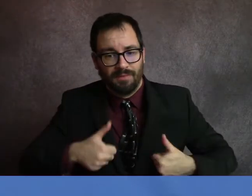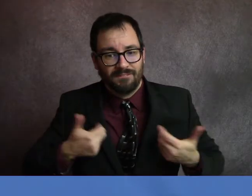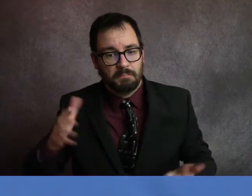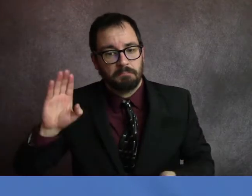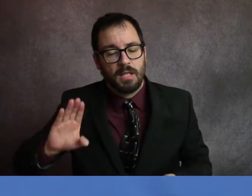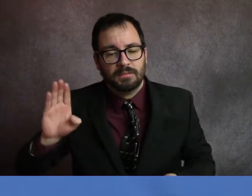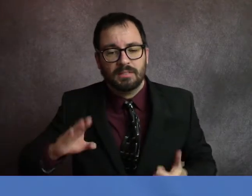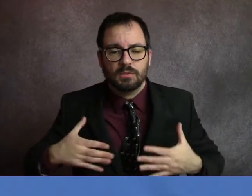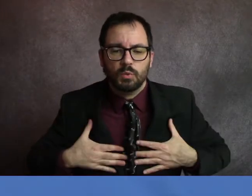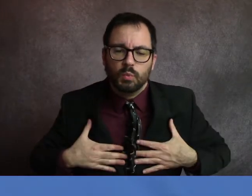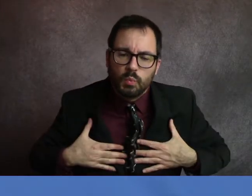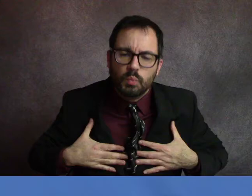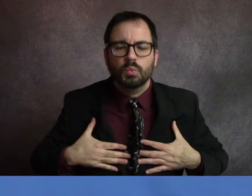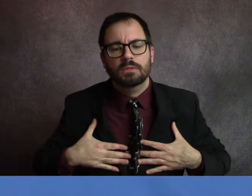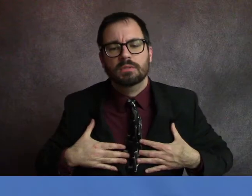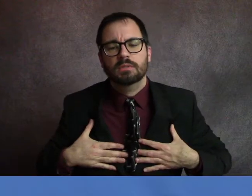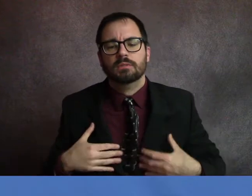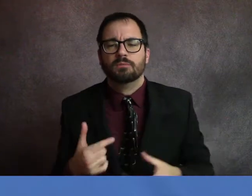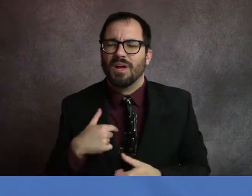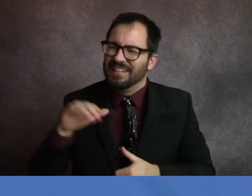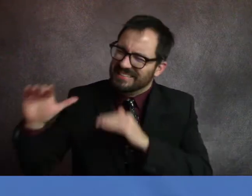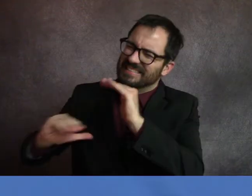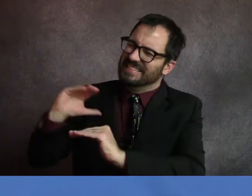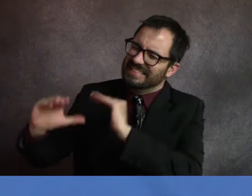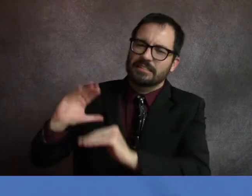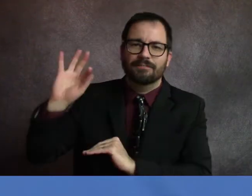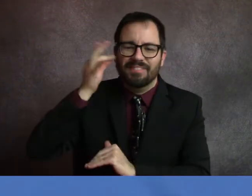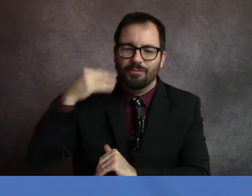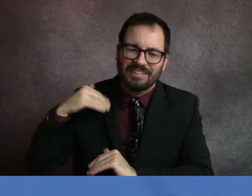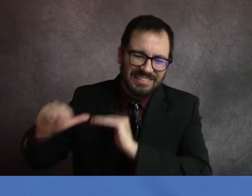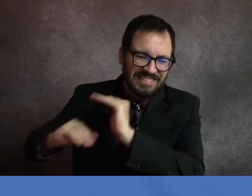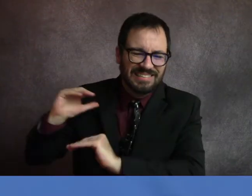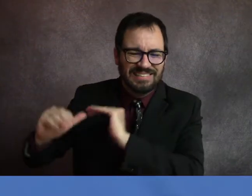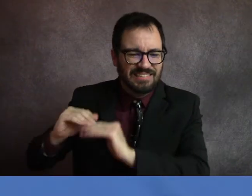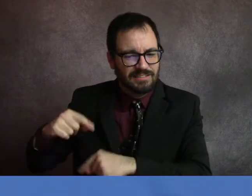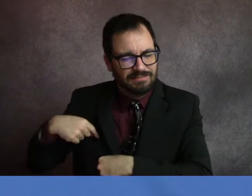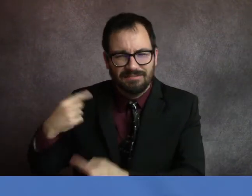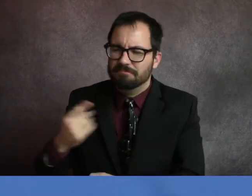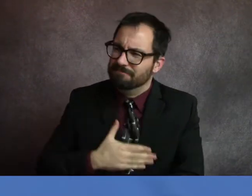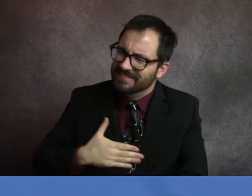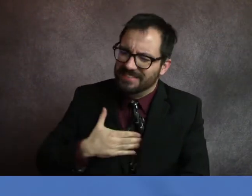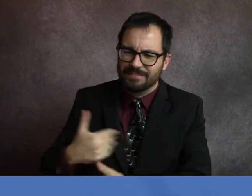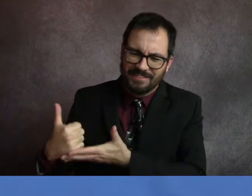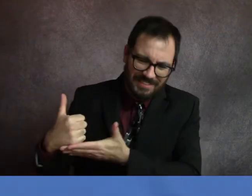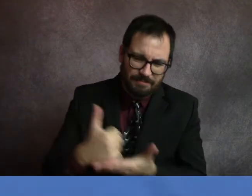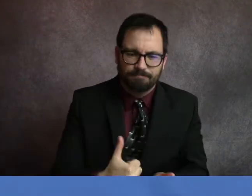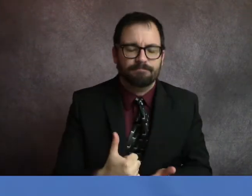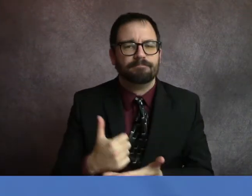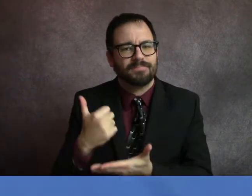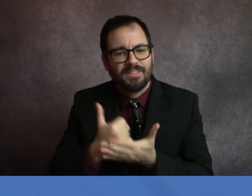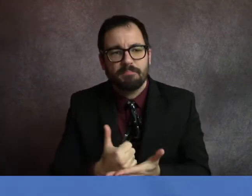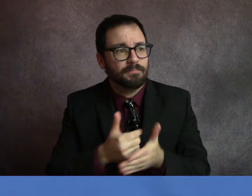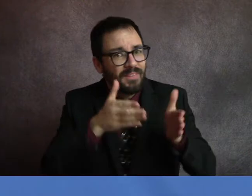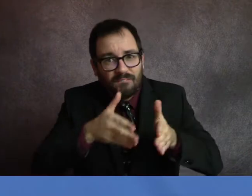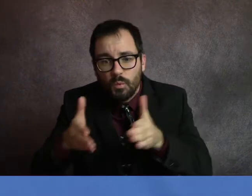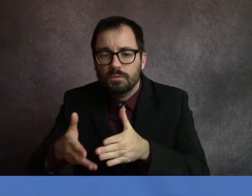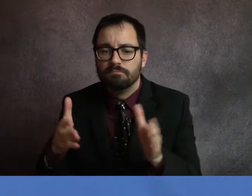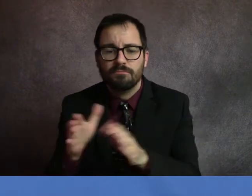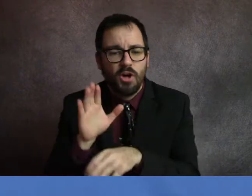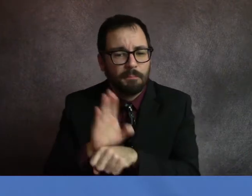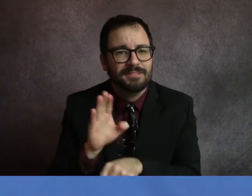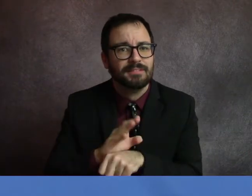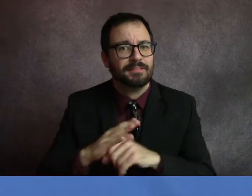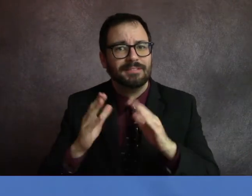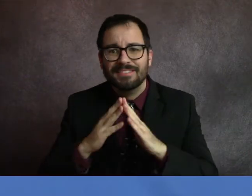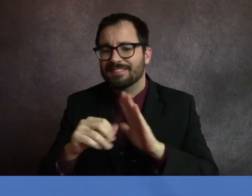of this pandemic, I have advocated to the federal government to do the right thing and help individuals, small businesses, cities and states, and all Americans